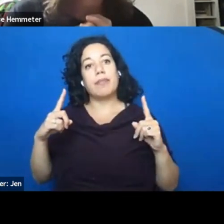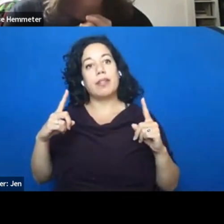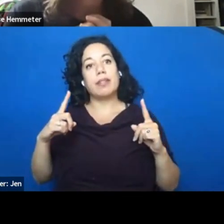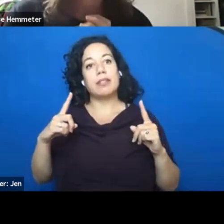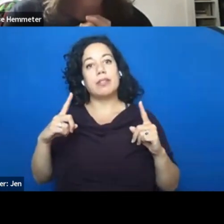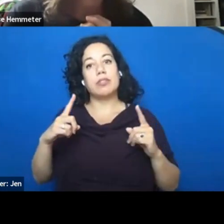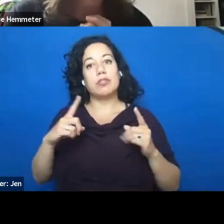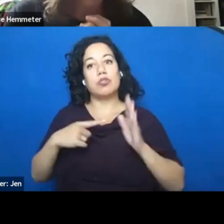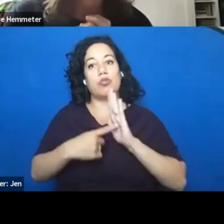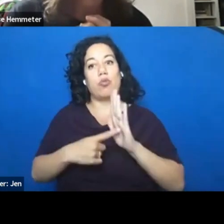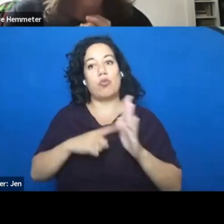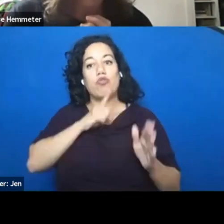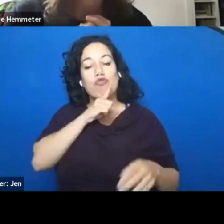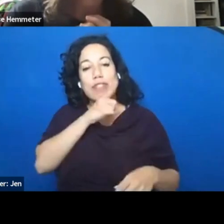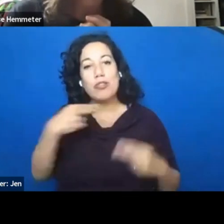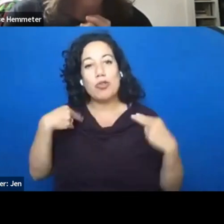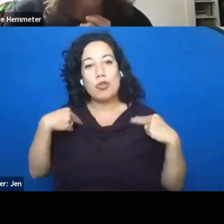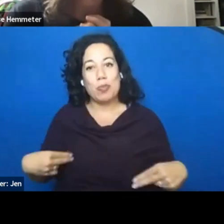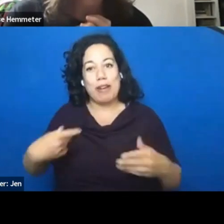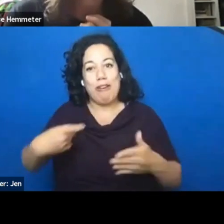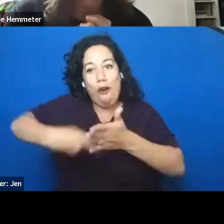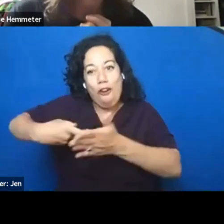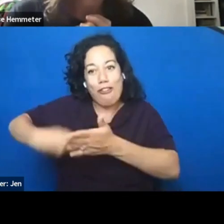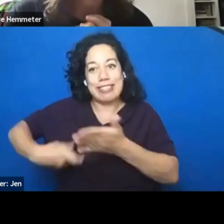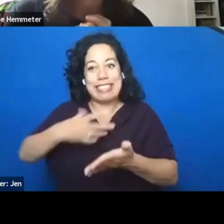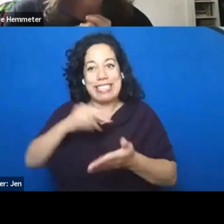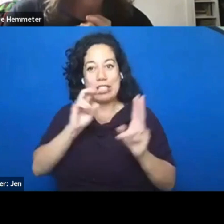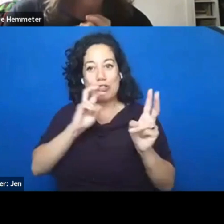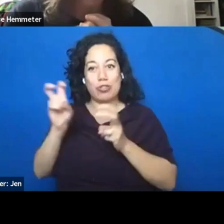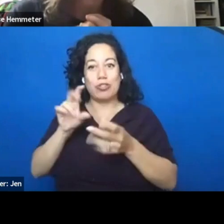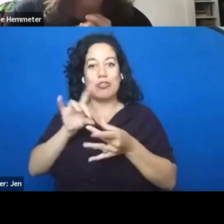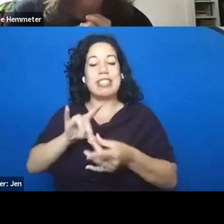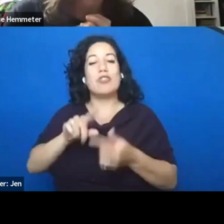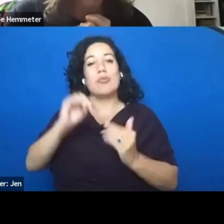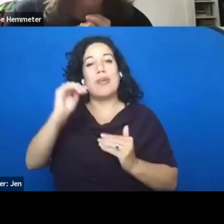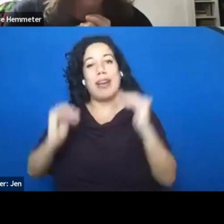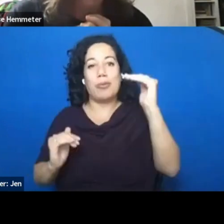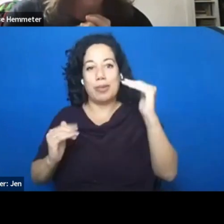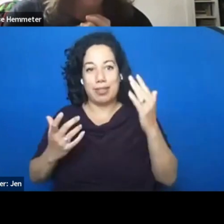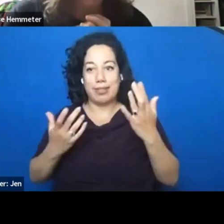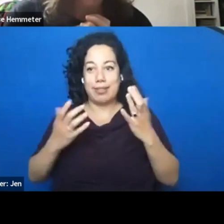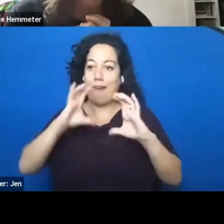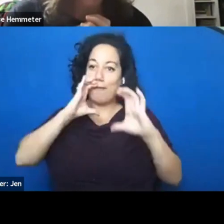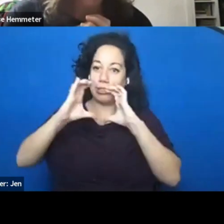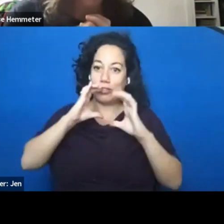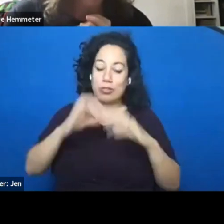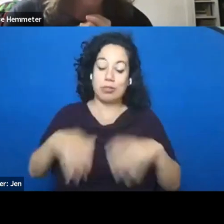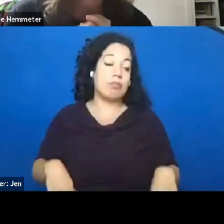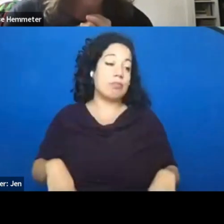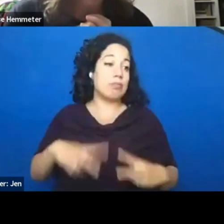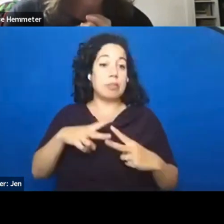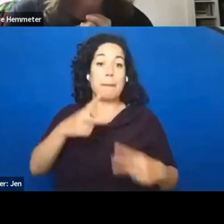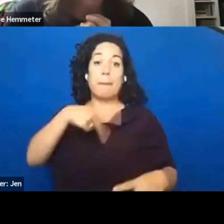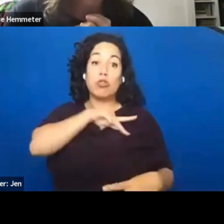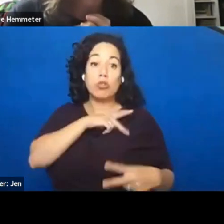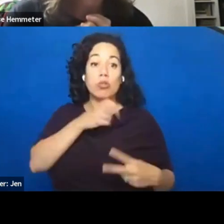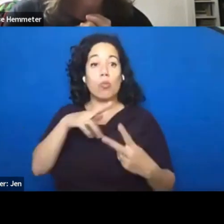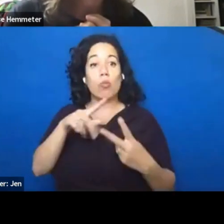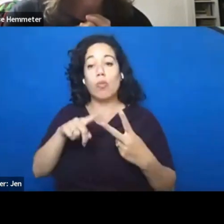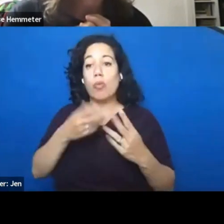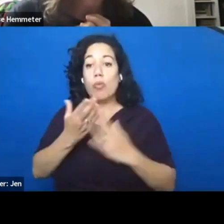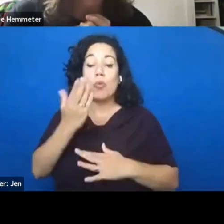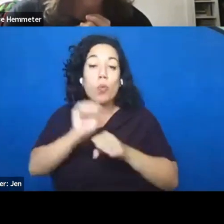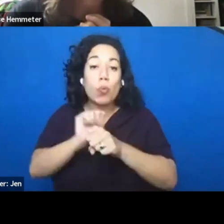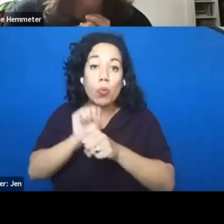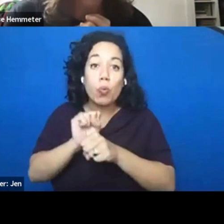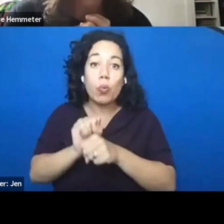costs and issues in the equity conversations that we're talking about, either personal or through your work